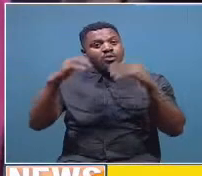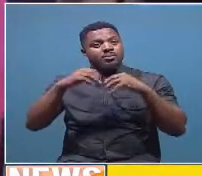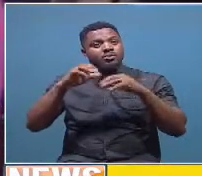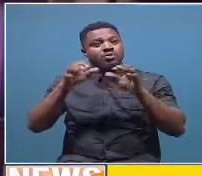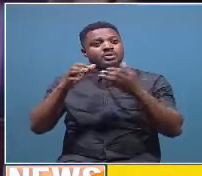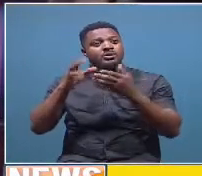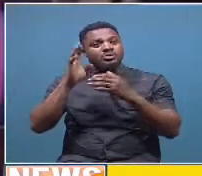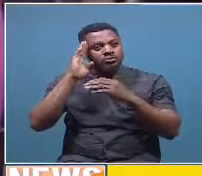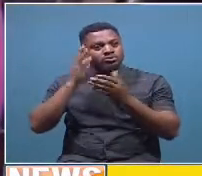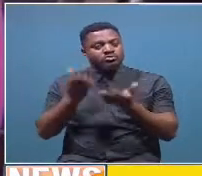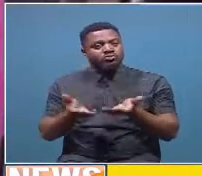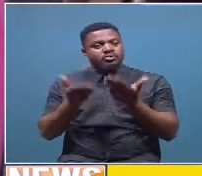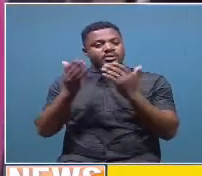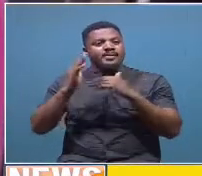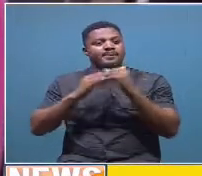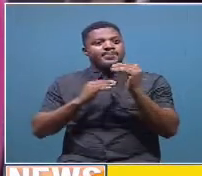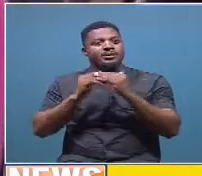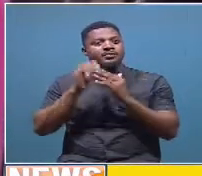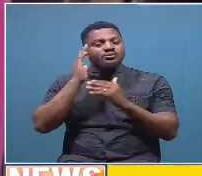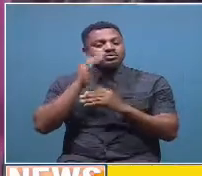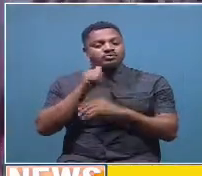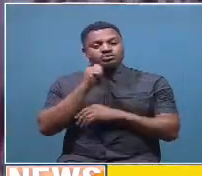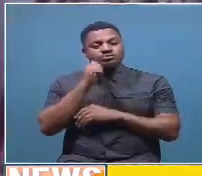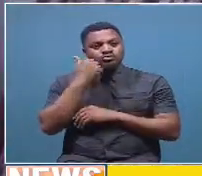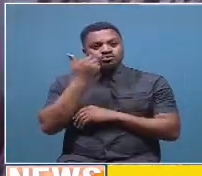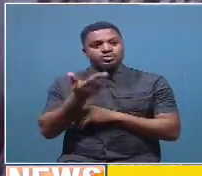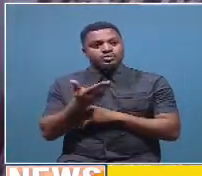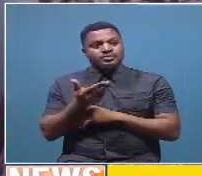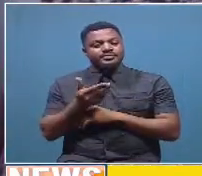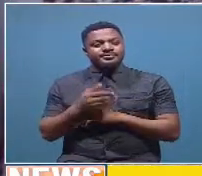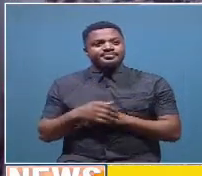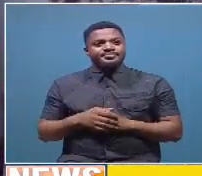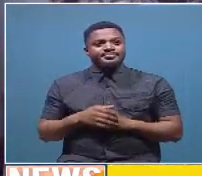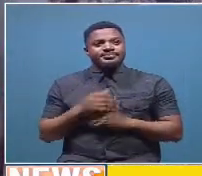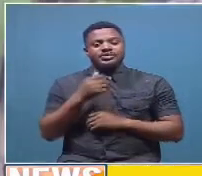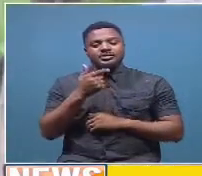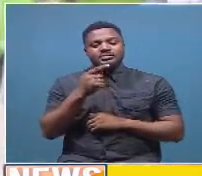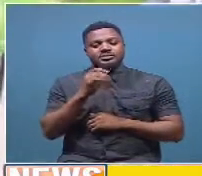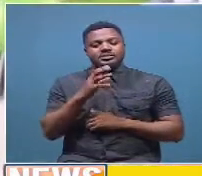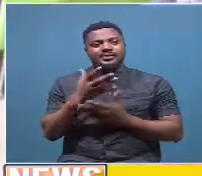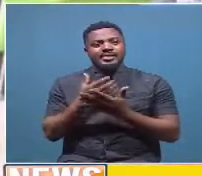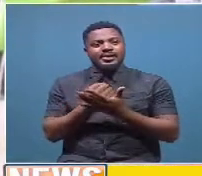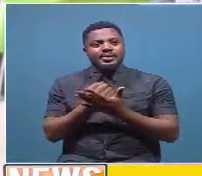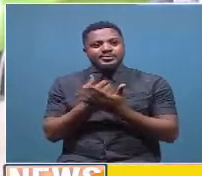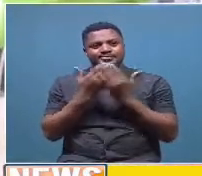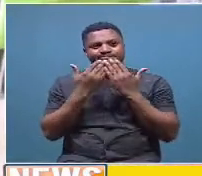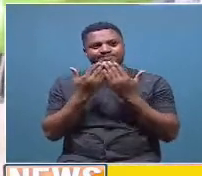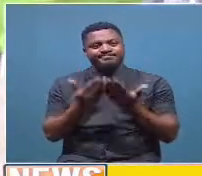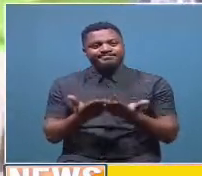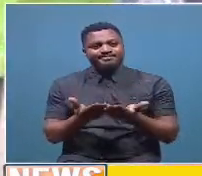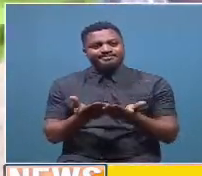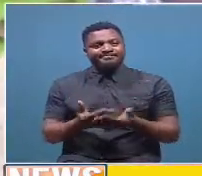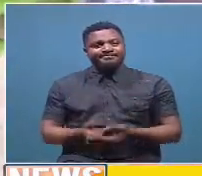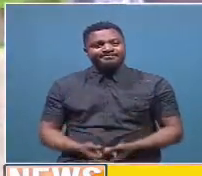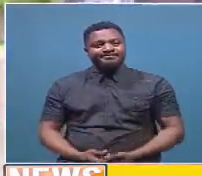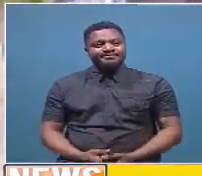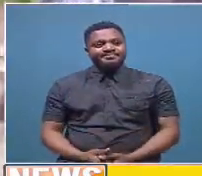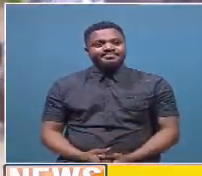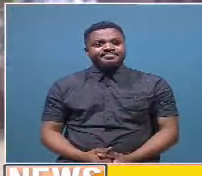community will be raised back from the earth soon. For GBC News, Clara Mlaro reporting.